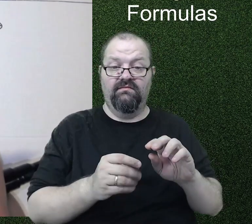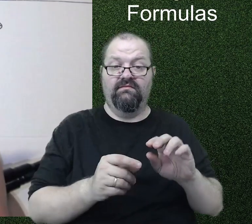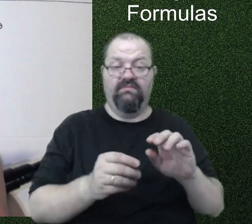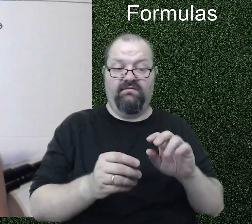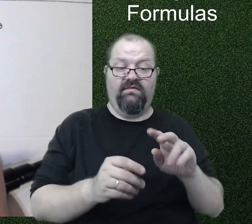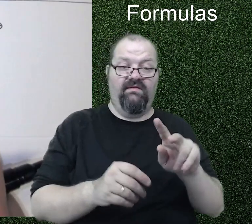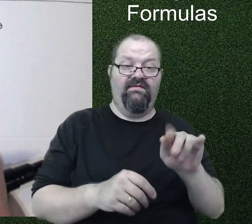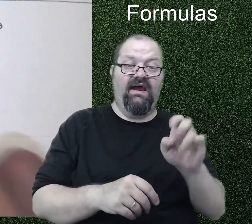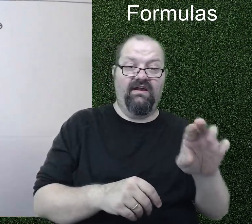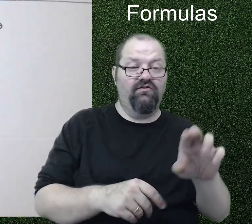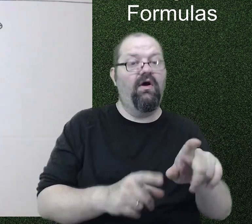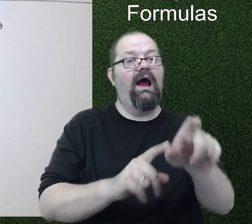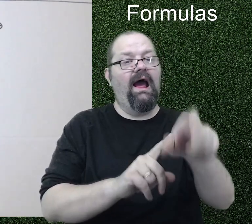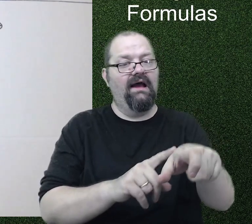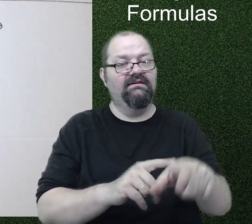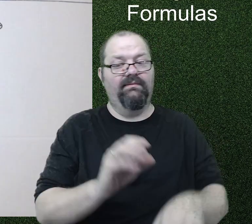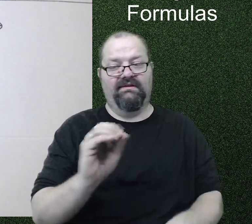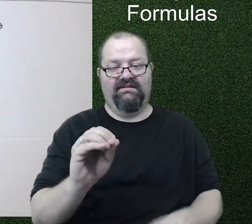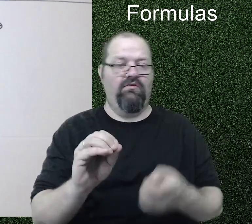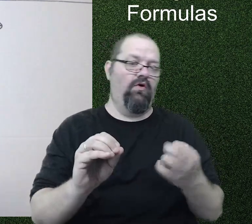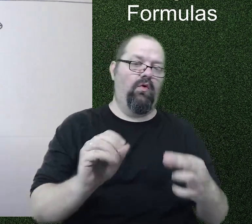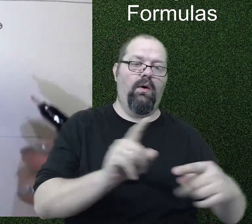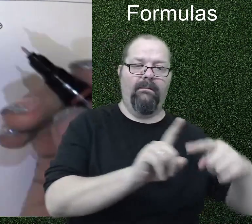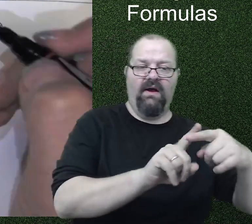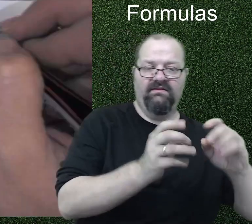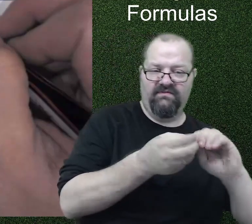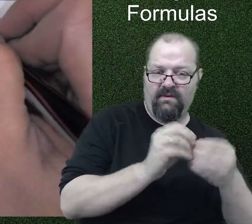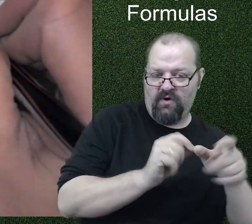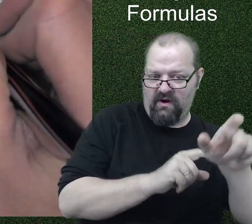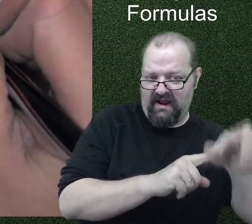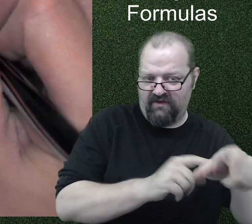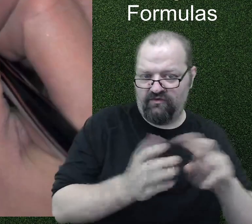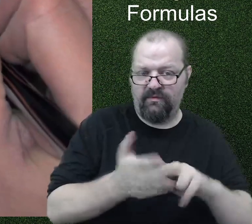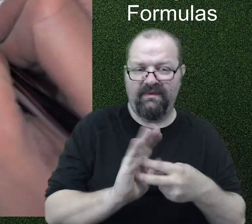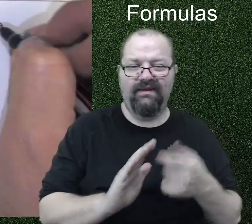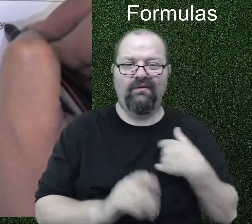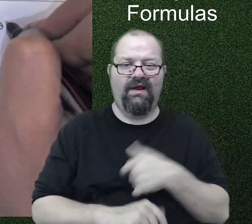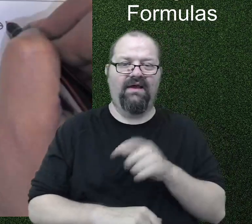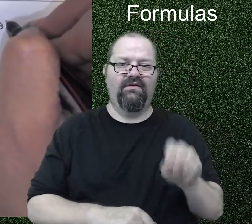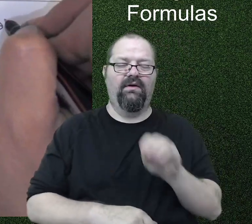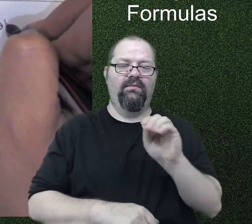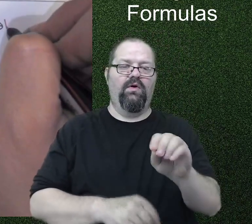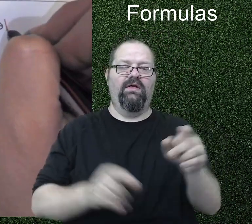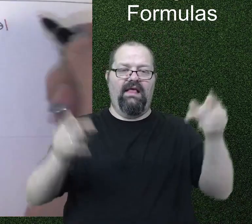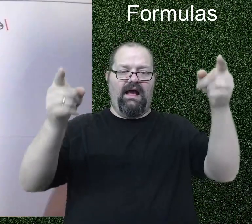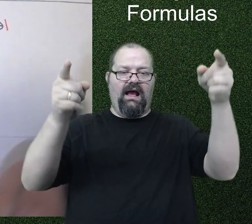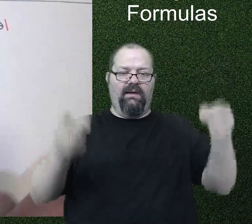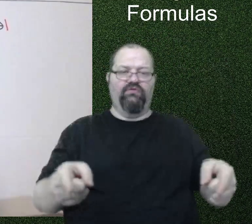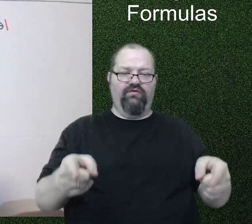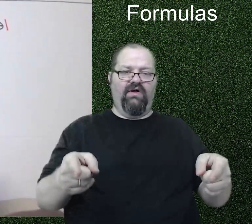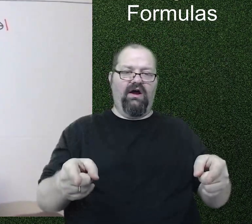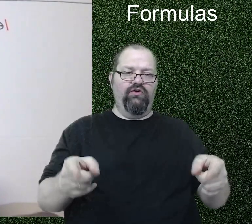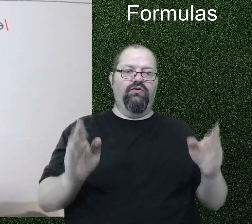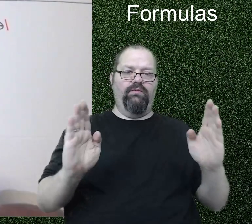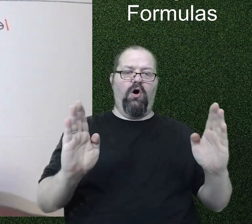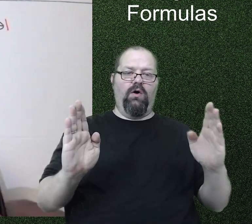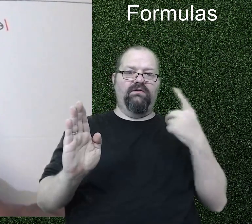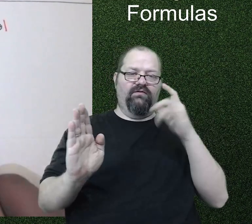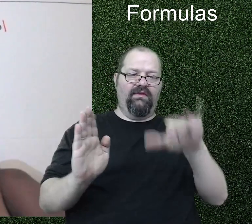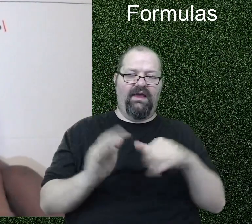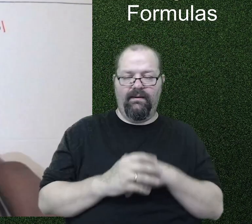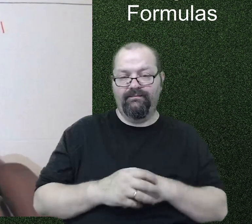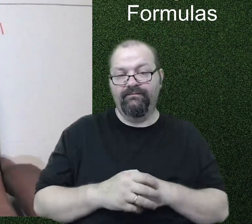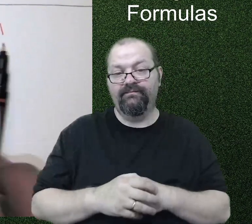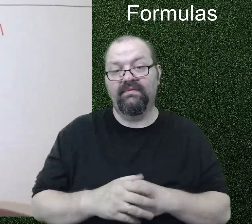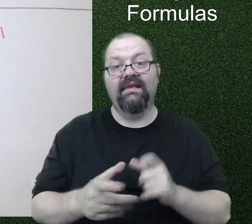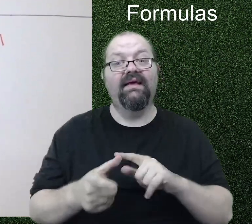0 or it's positive. So we need to put some absolute value bars around this. And